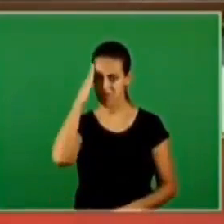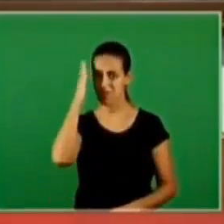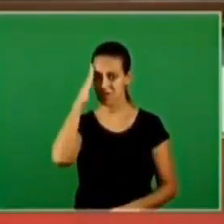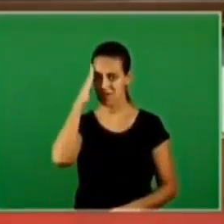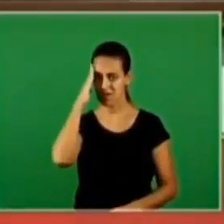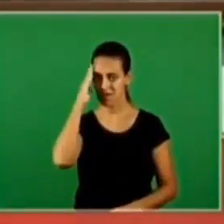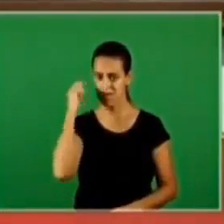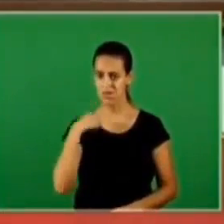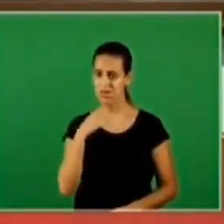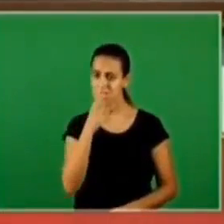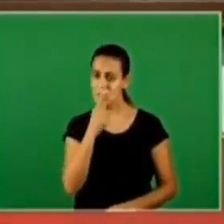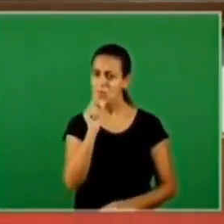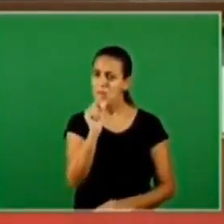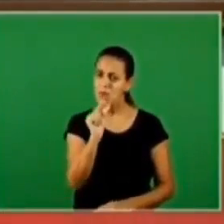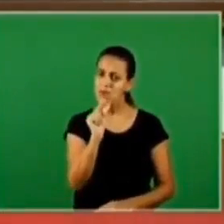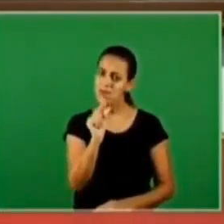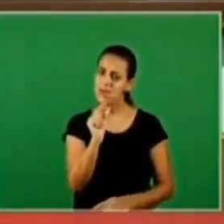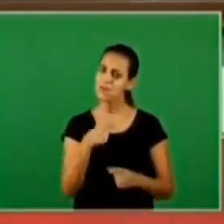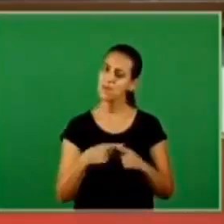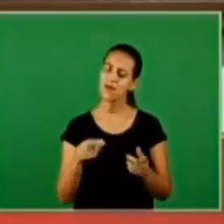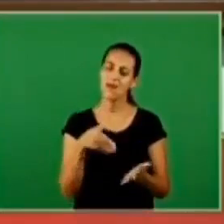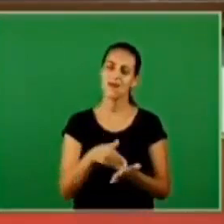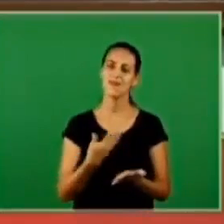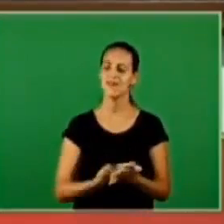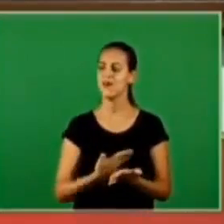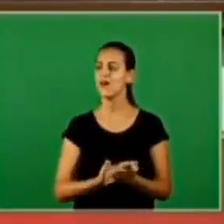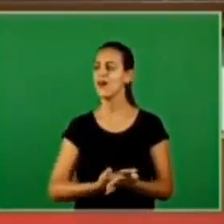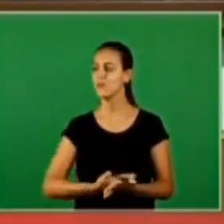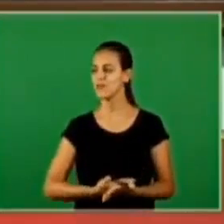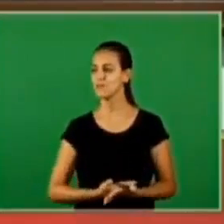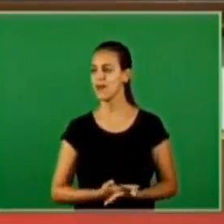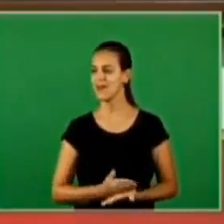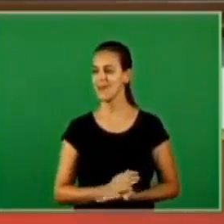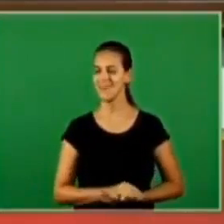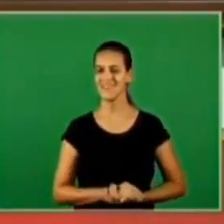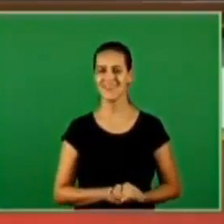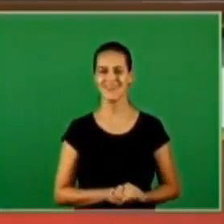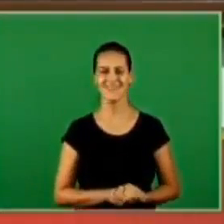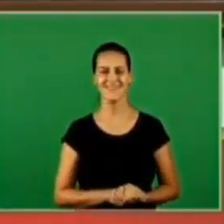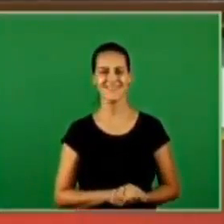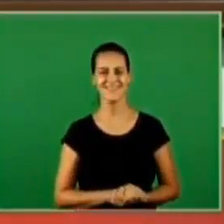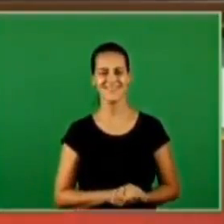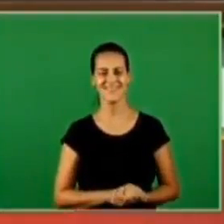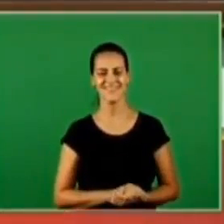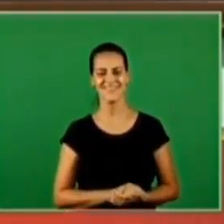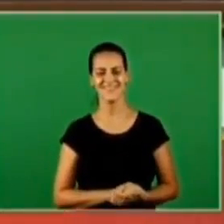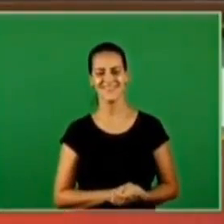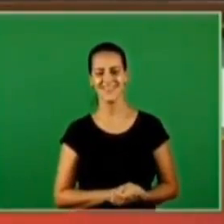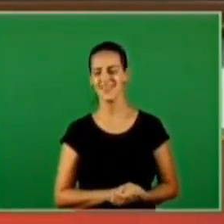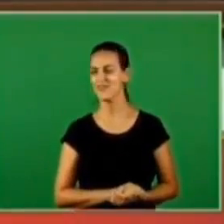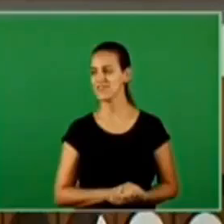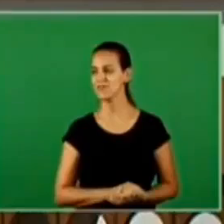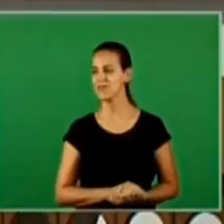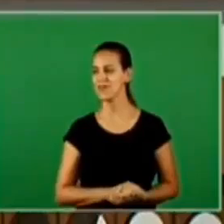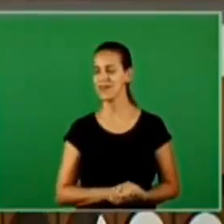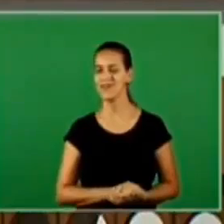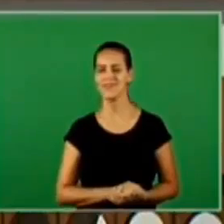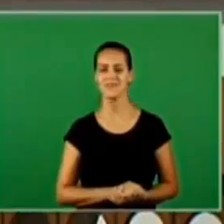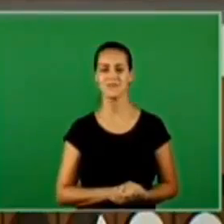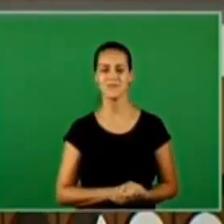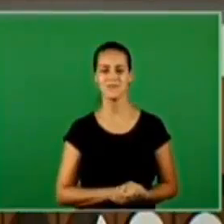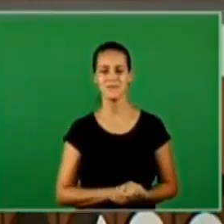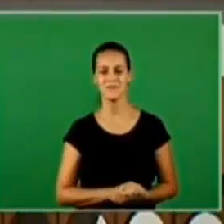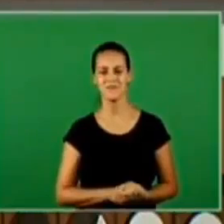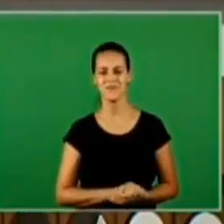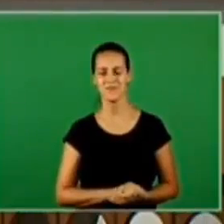to an ending. We're going to spend a little time here, but this is the last class, and I'm going to pay your dinner.